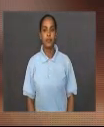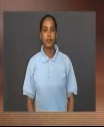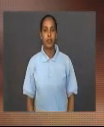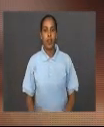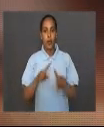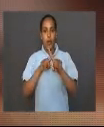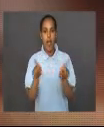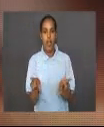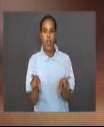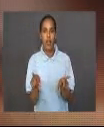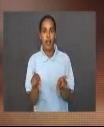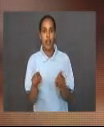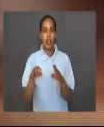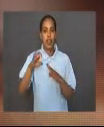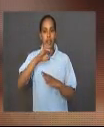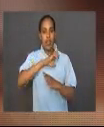while